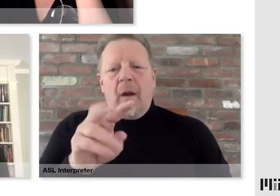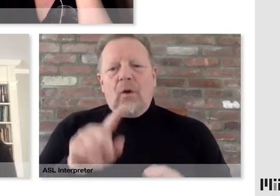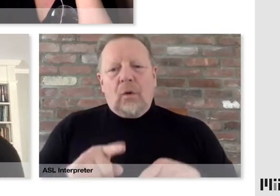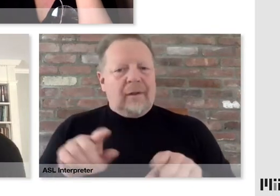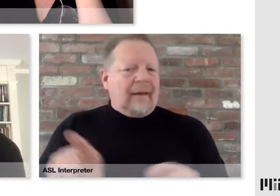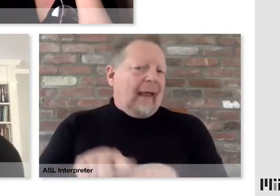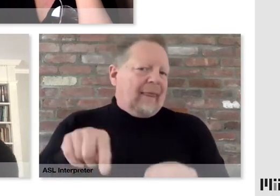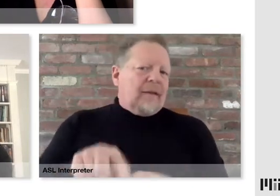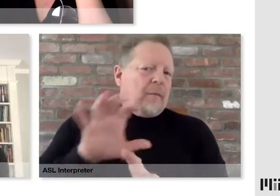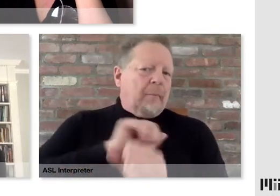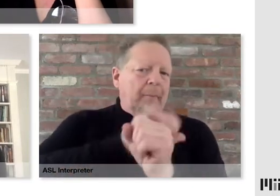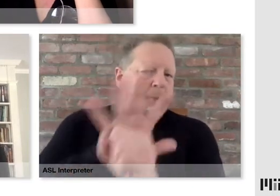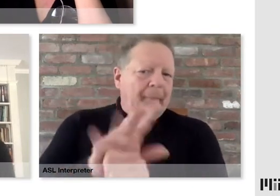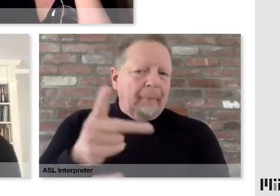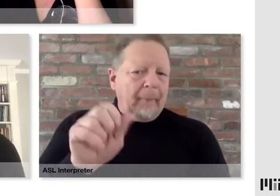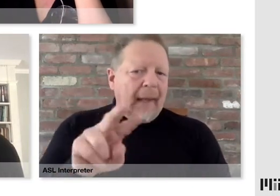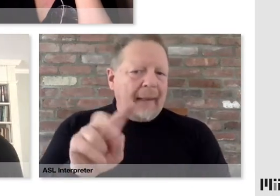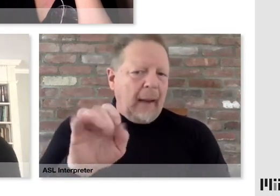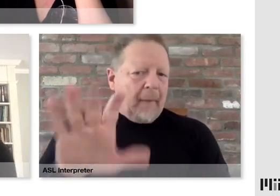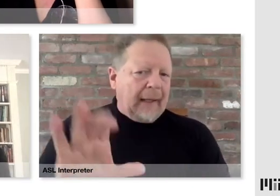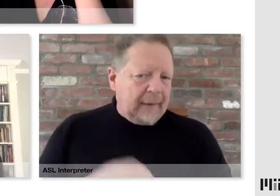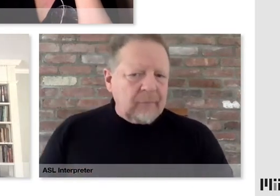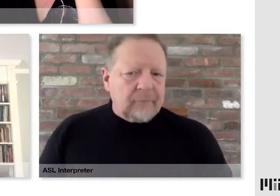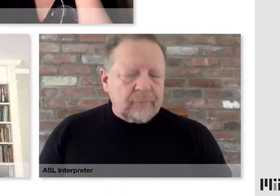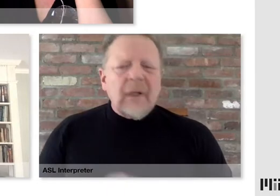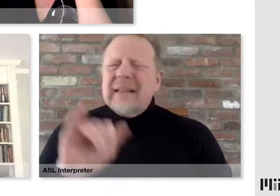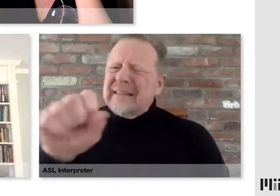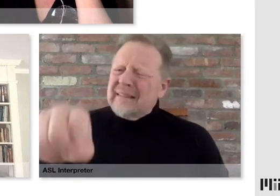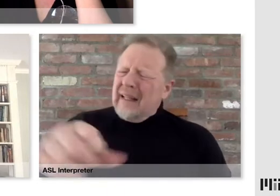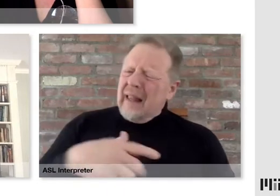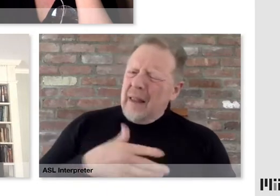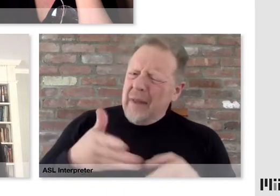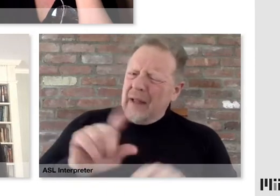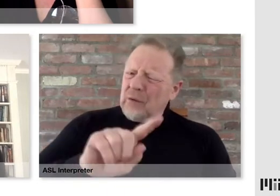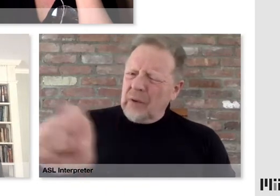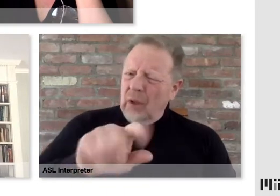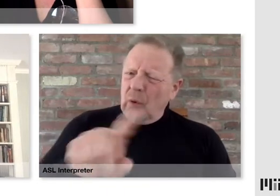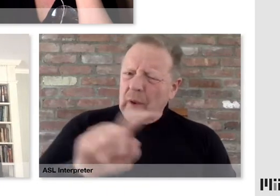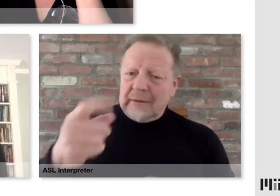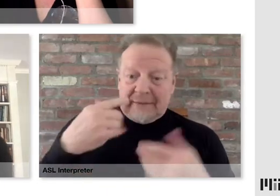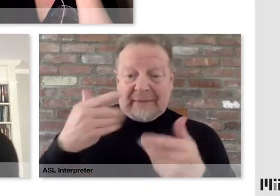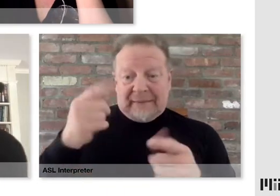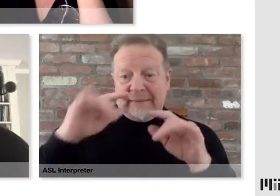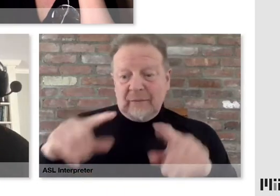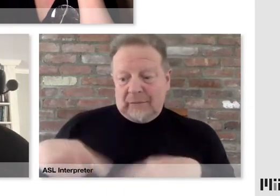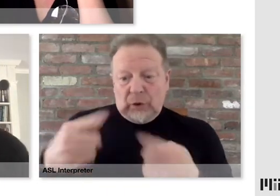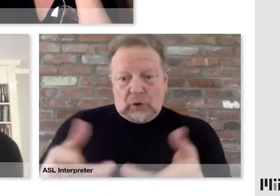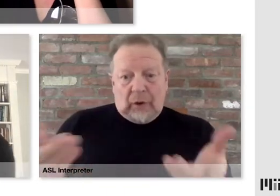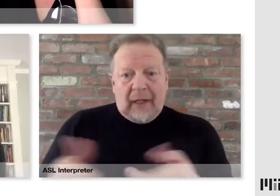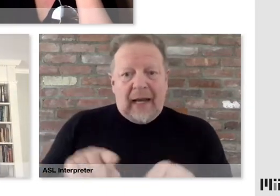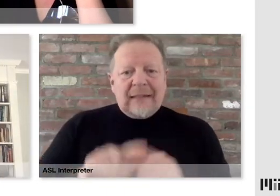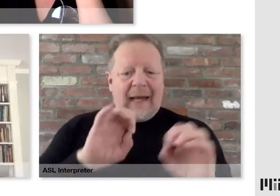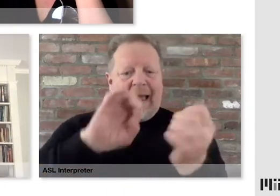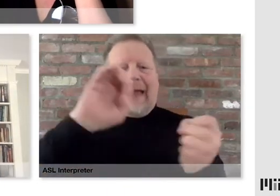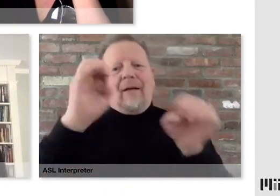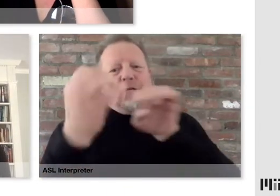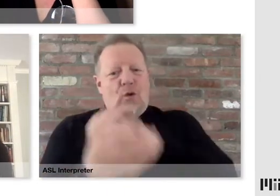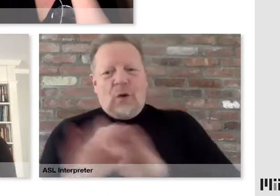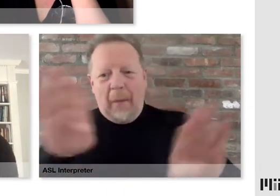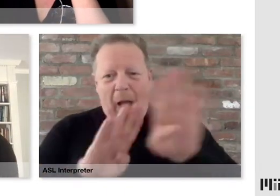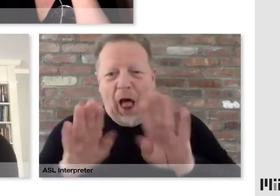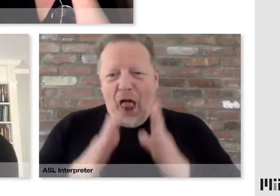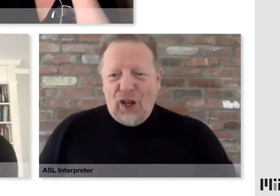Yeah. Can I ask you more about that? Since we do have you here as an evolutionary biologist who thinks a lot